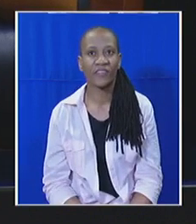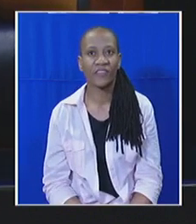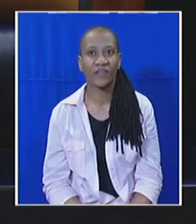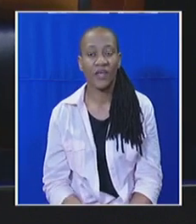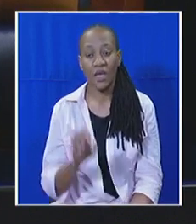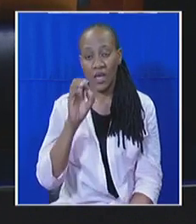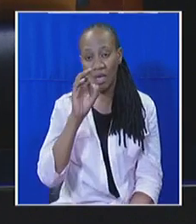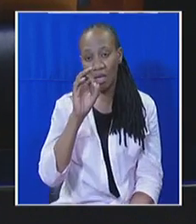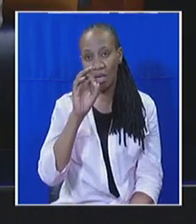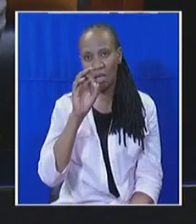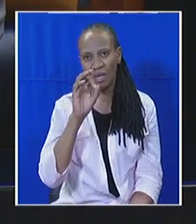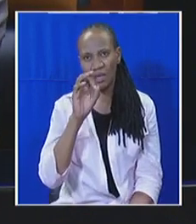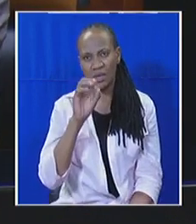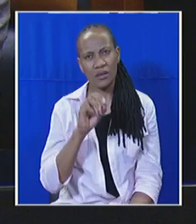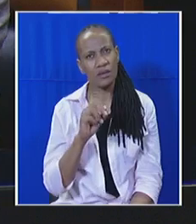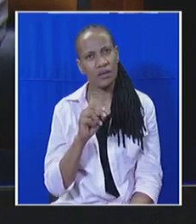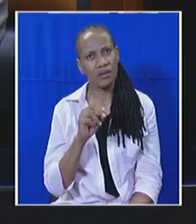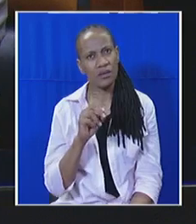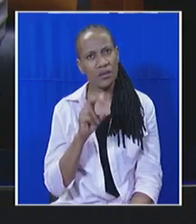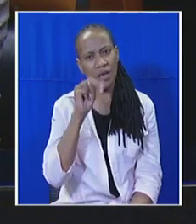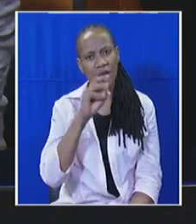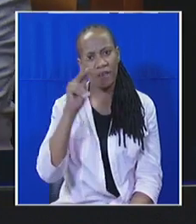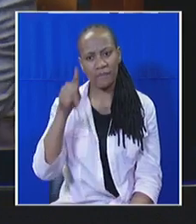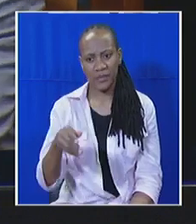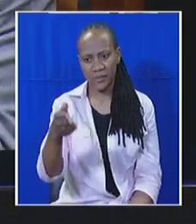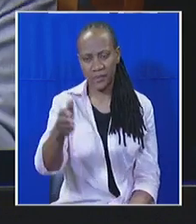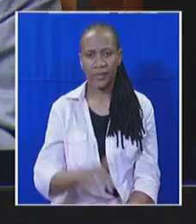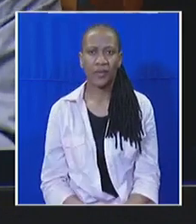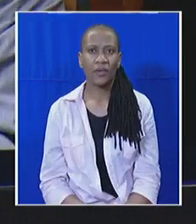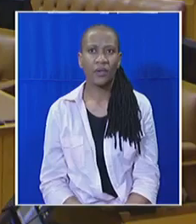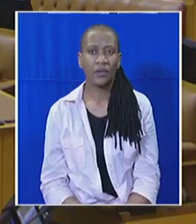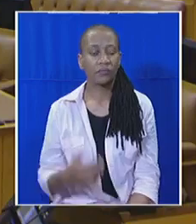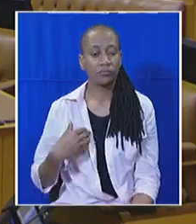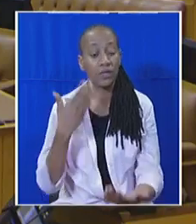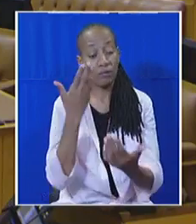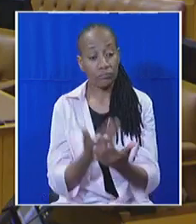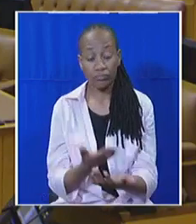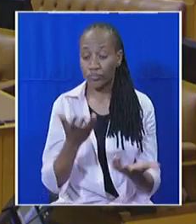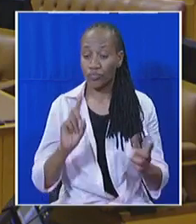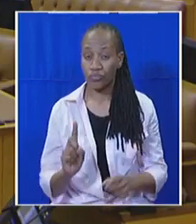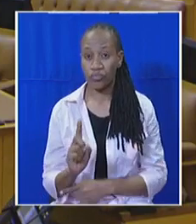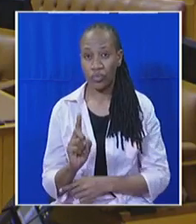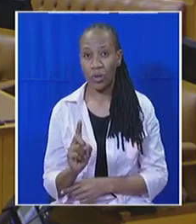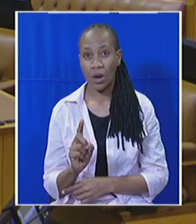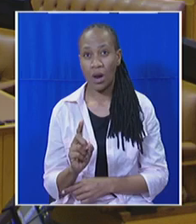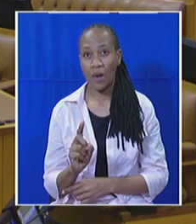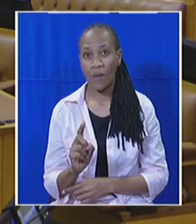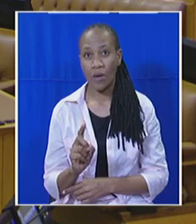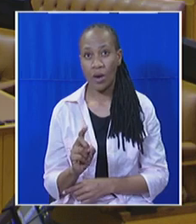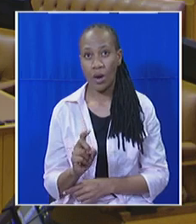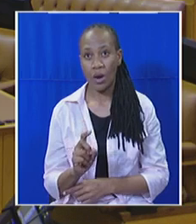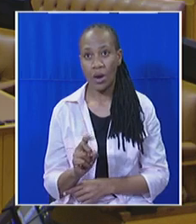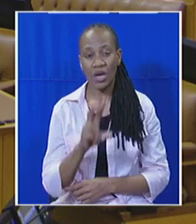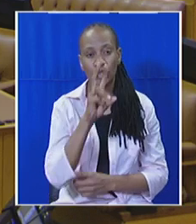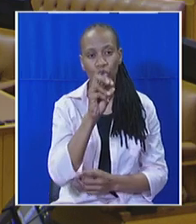NFP. Thank you, House Chairperson. On behalf of the NFP, I move without notice that this House knows that over 200